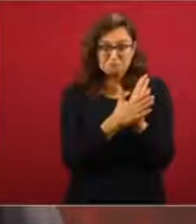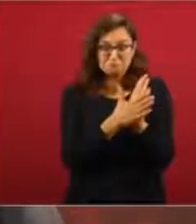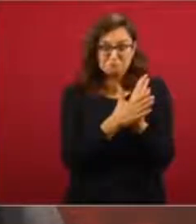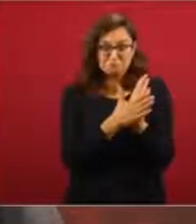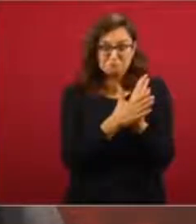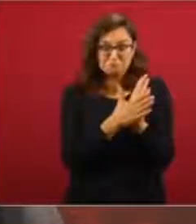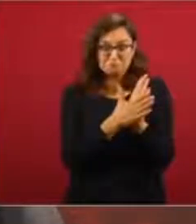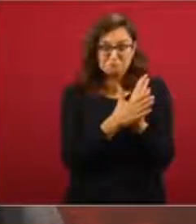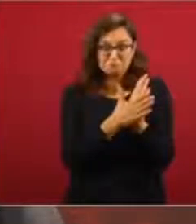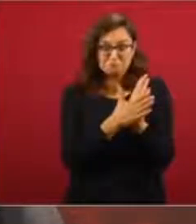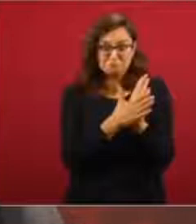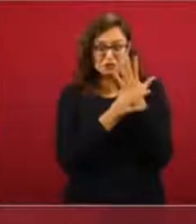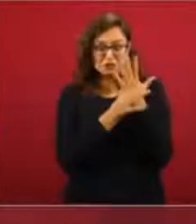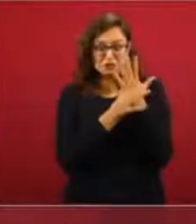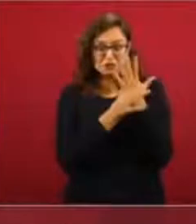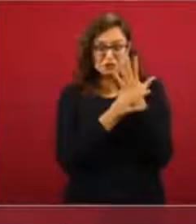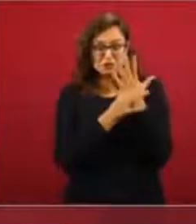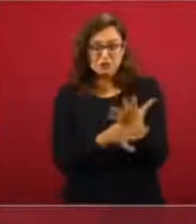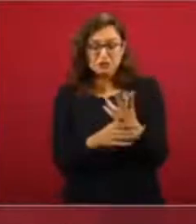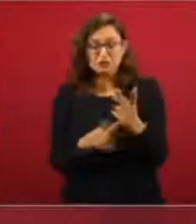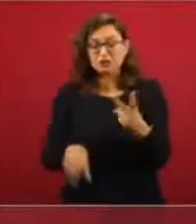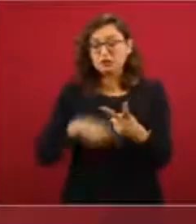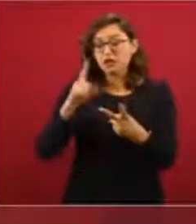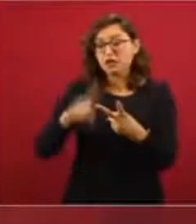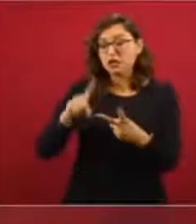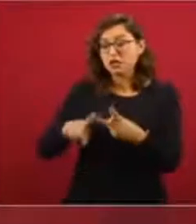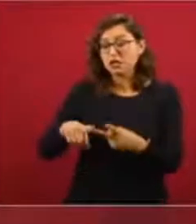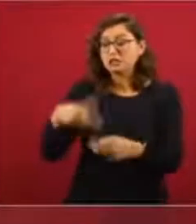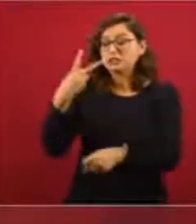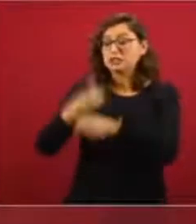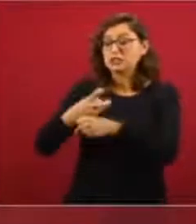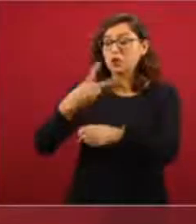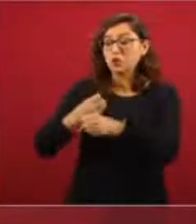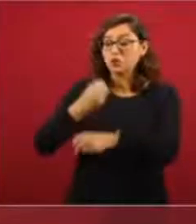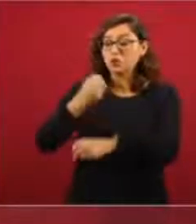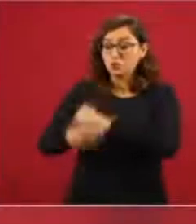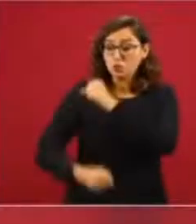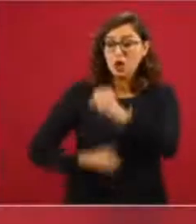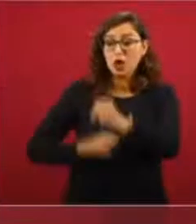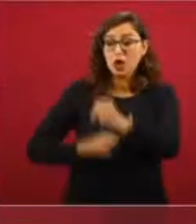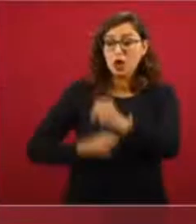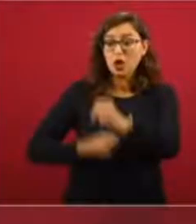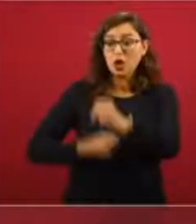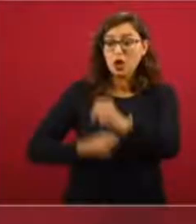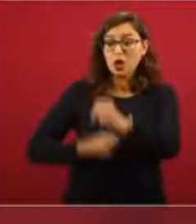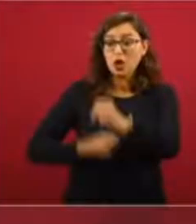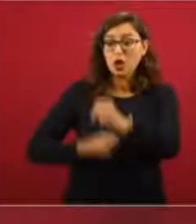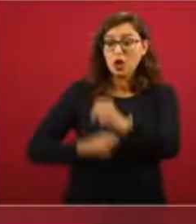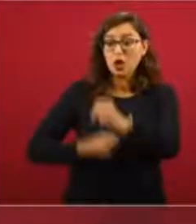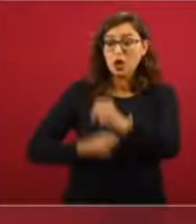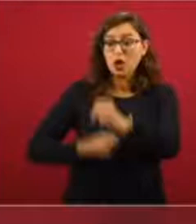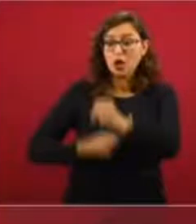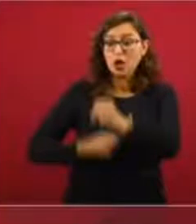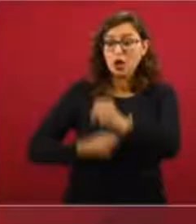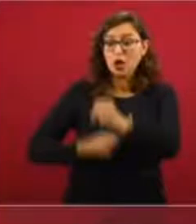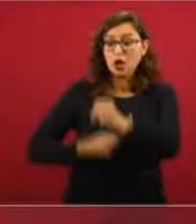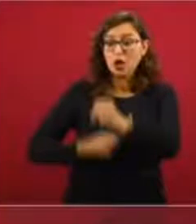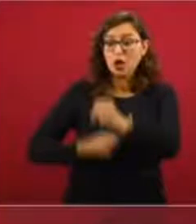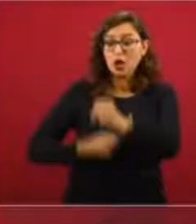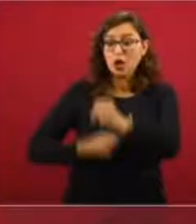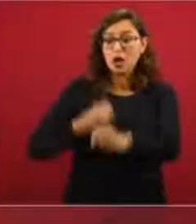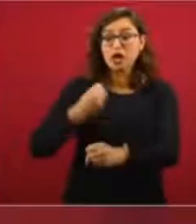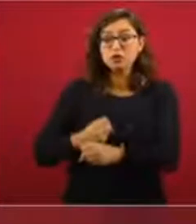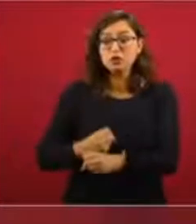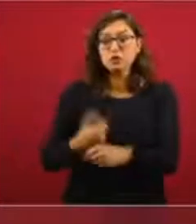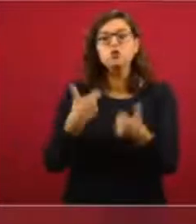And then he says on the second year, para que obtiene segundo lugar so they can obtain the second